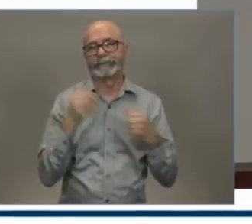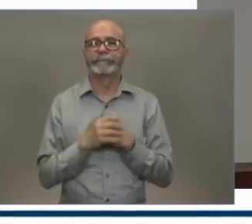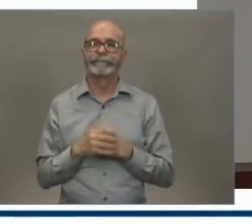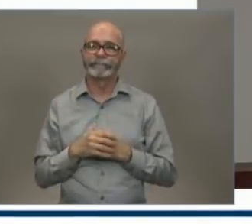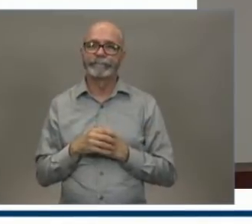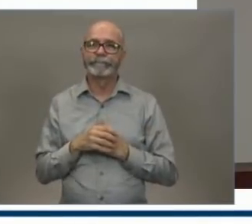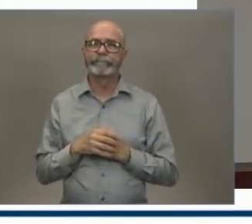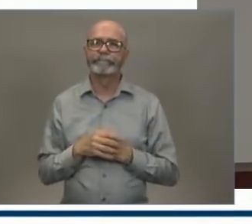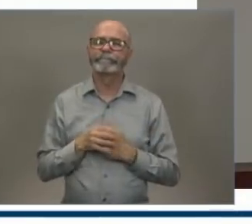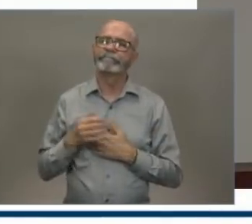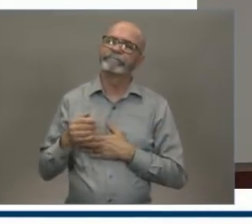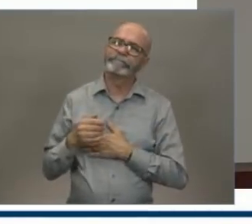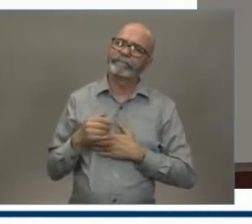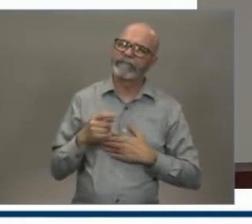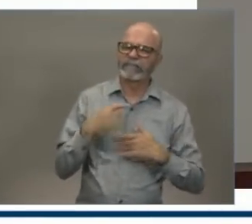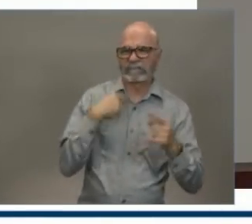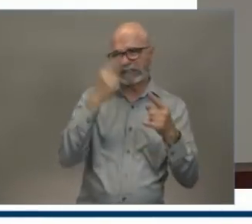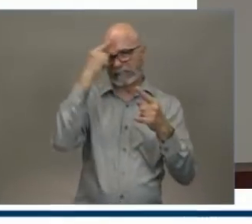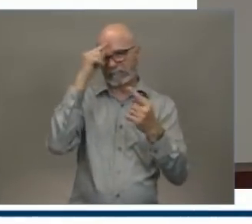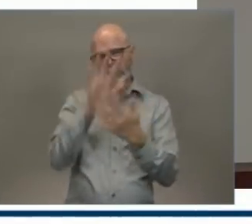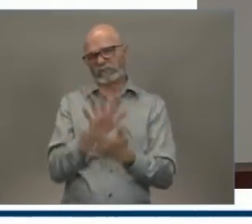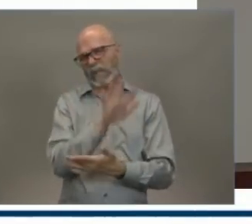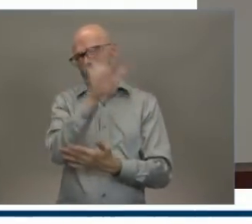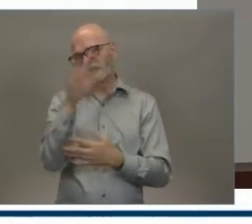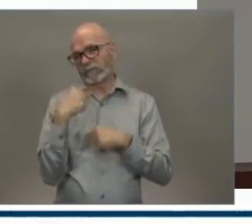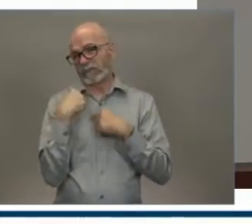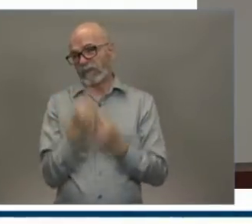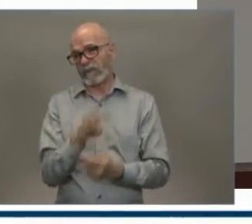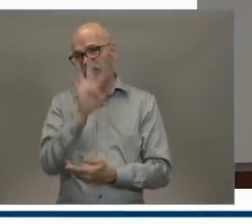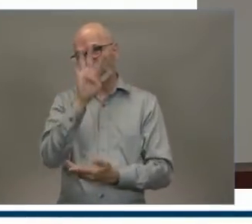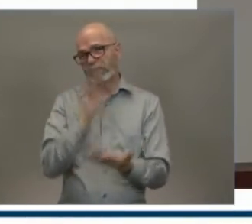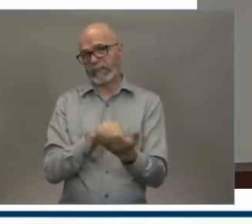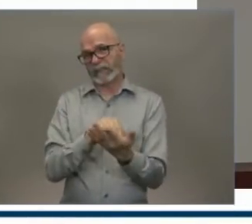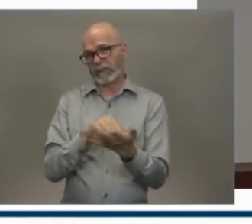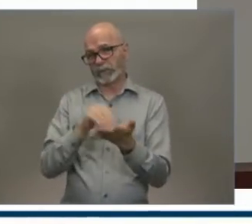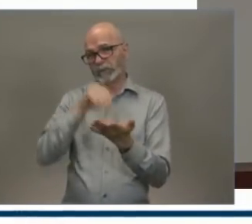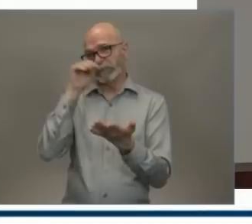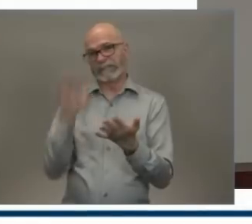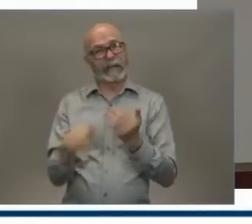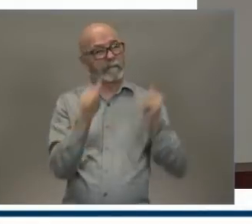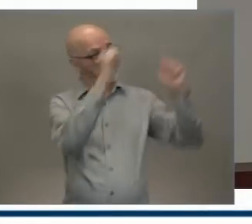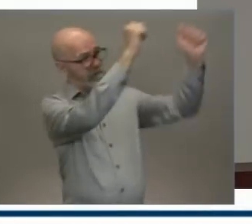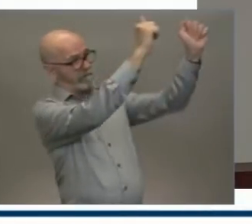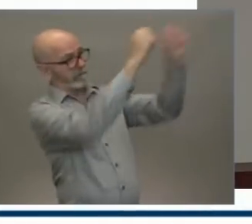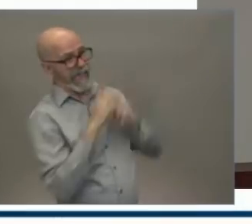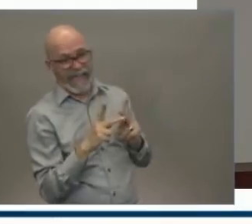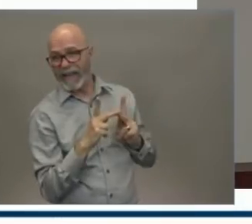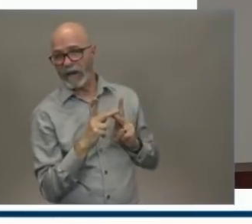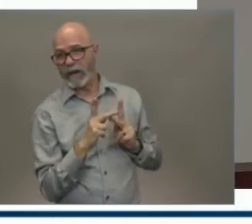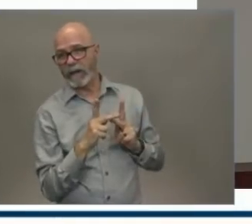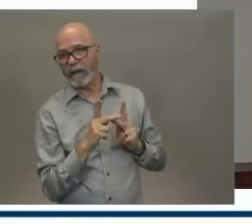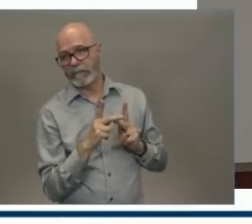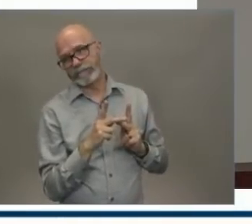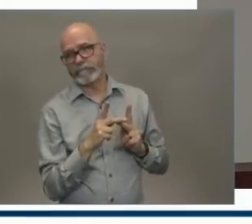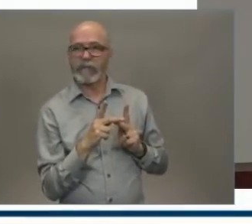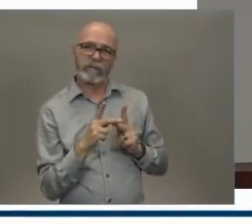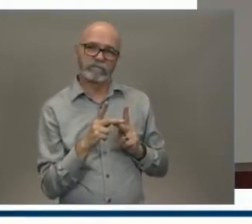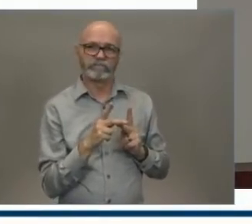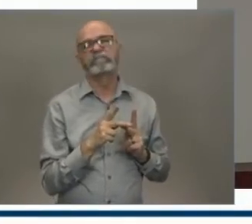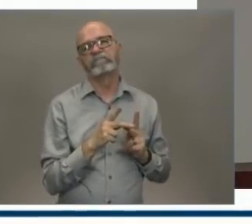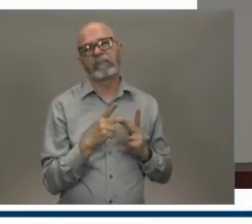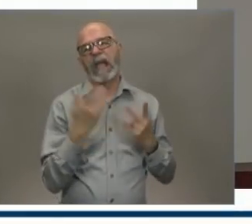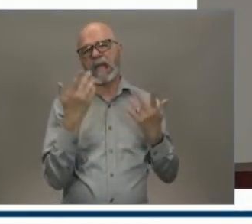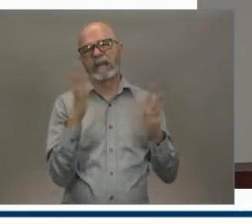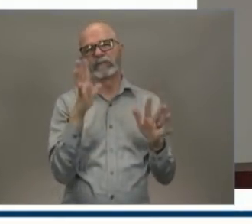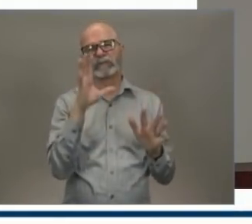almost, I think, about 4,000 university students come back after Christmas, maybe off in the numbers a little bit. So out of those, we've had a